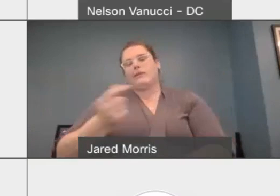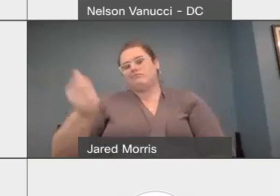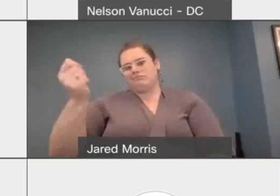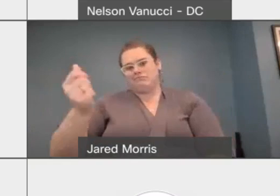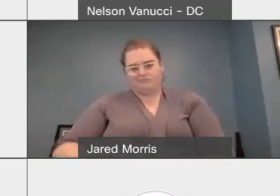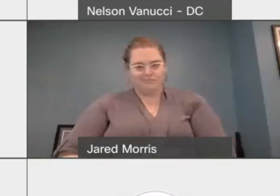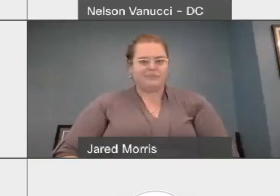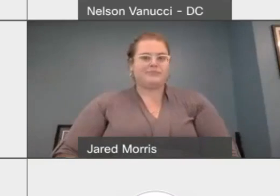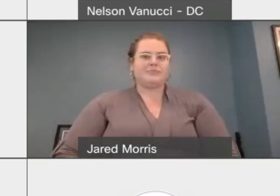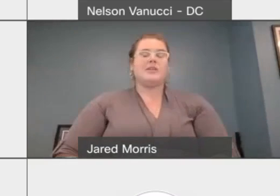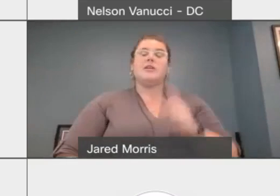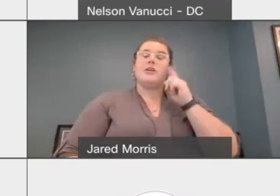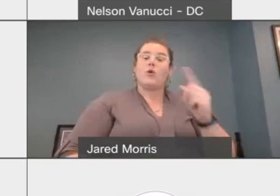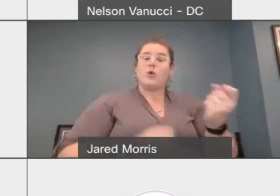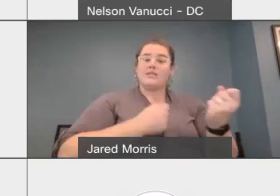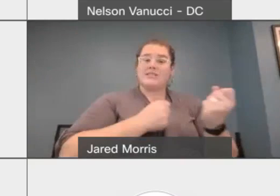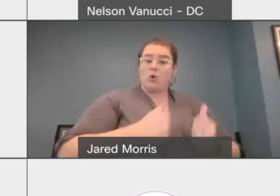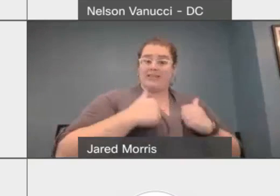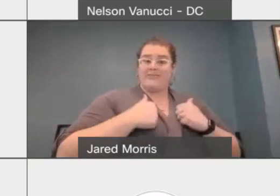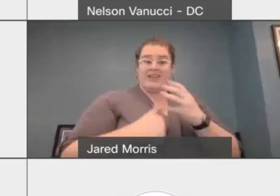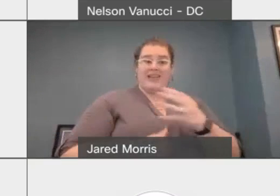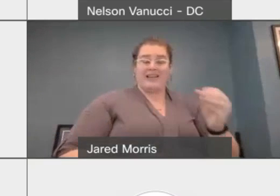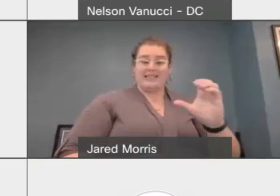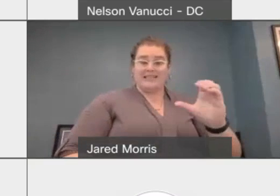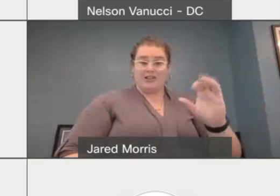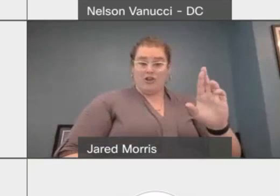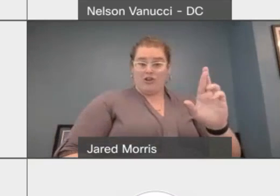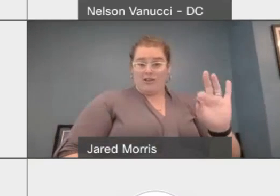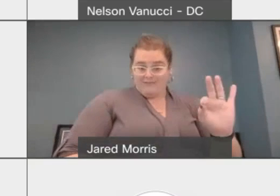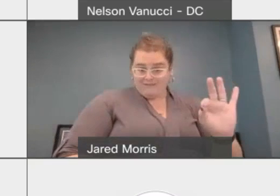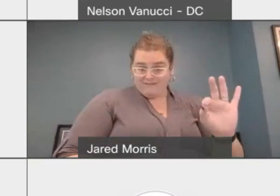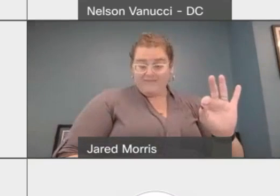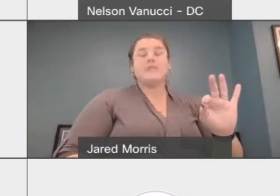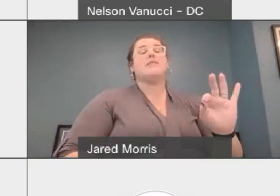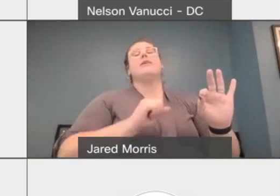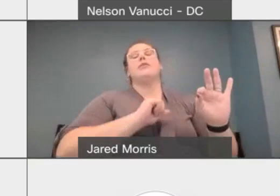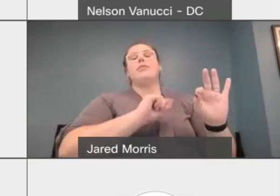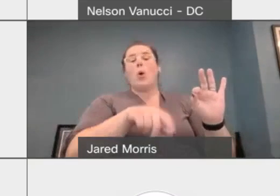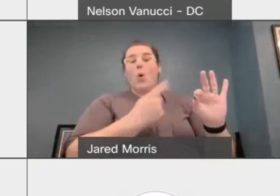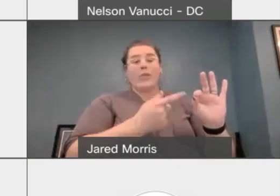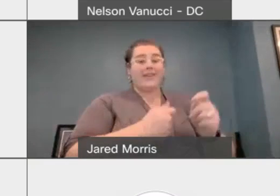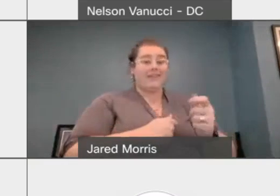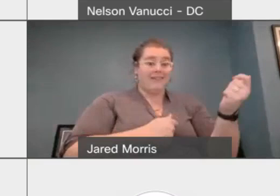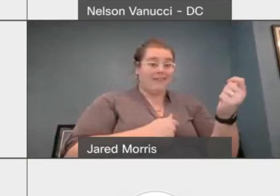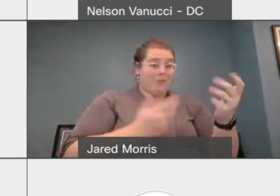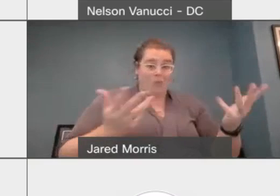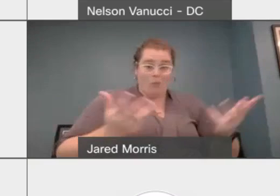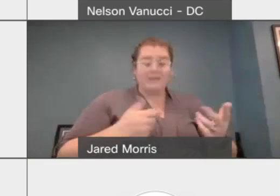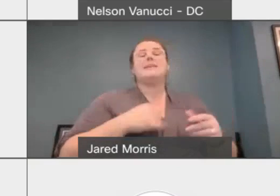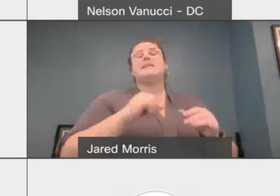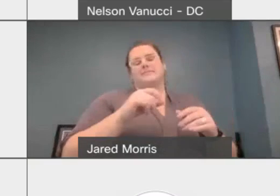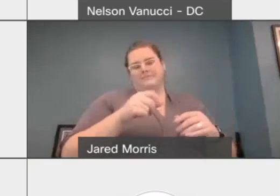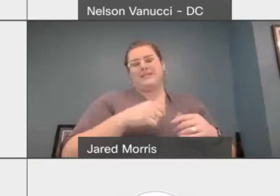only change was that we removed language related to size limits for gatherings in that as well. Also